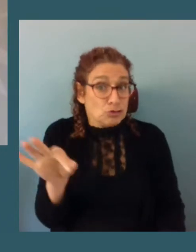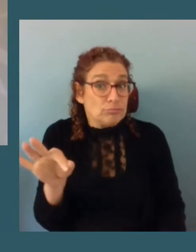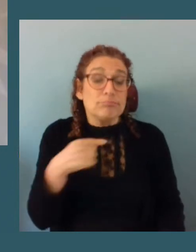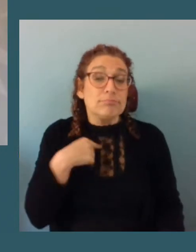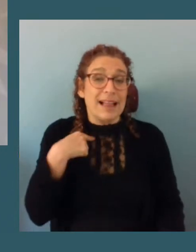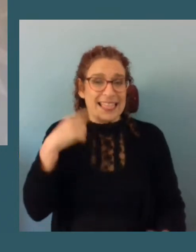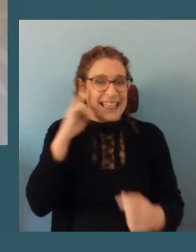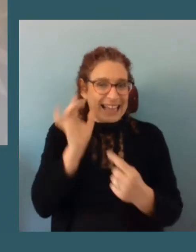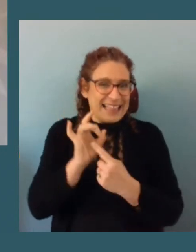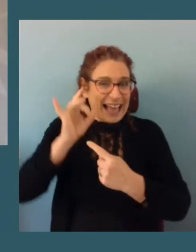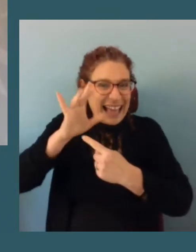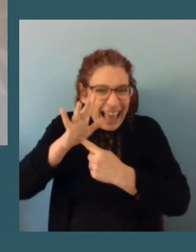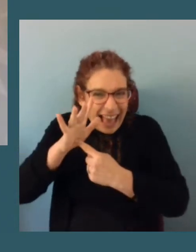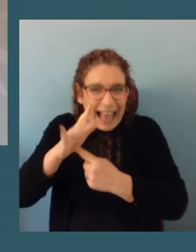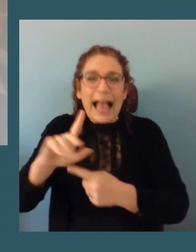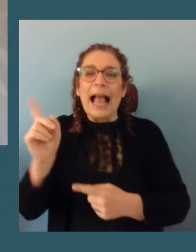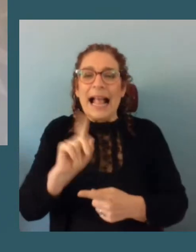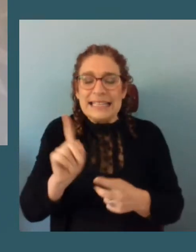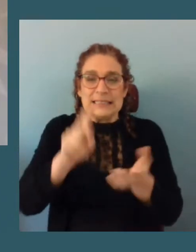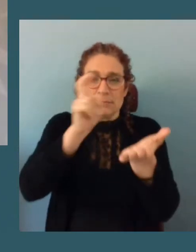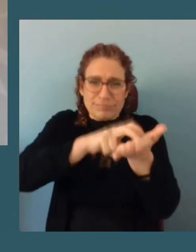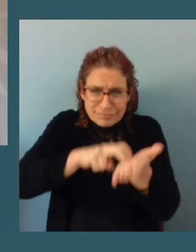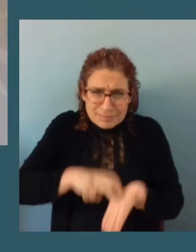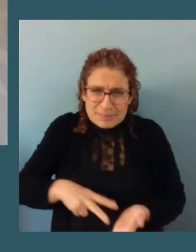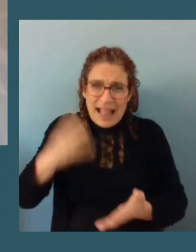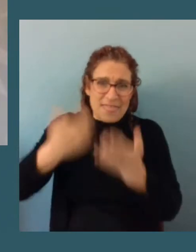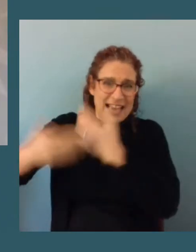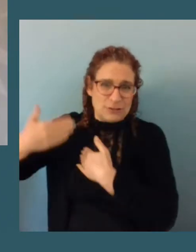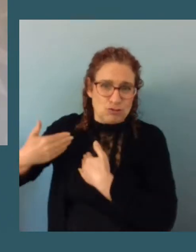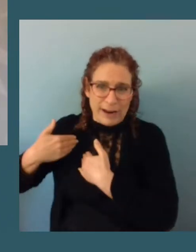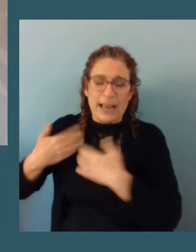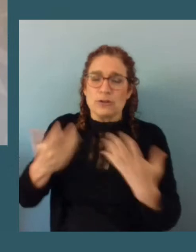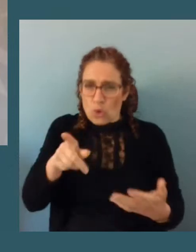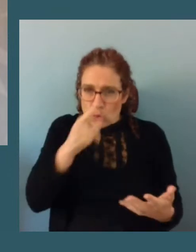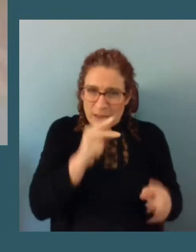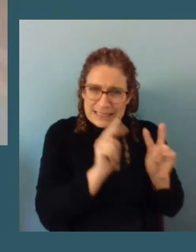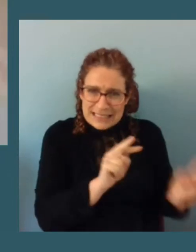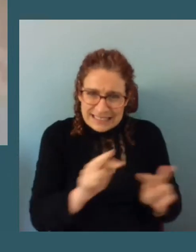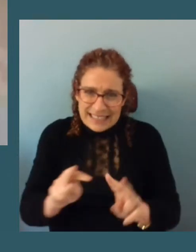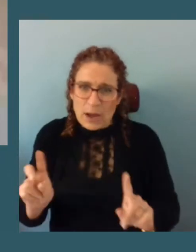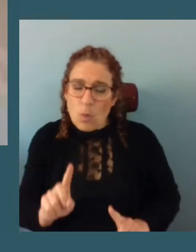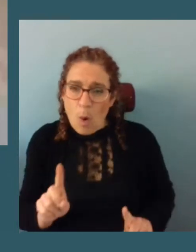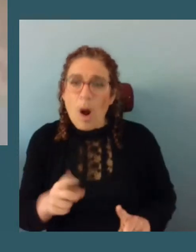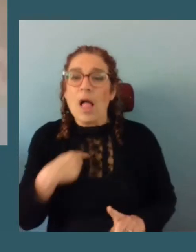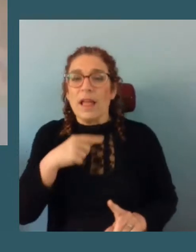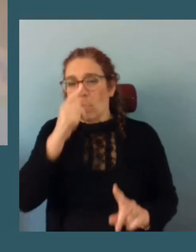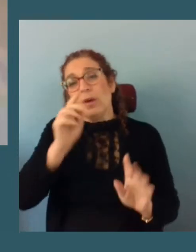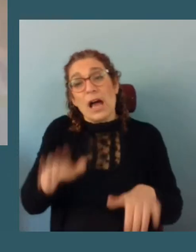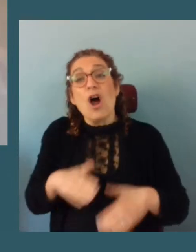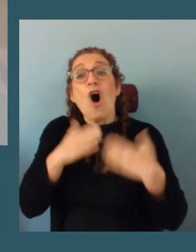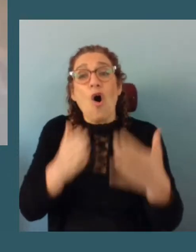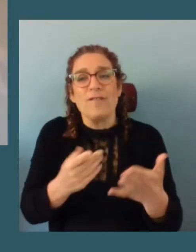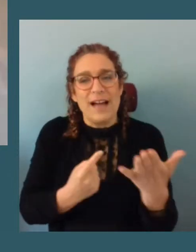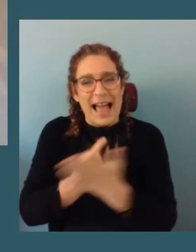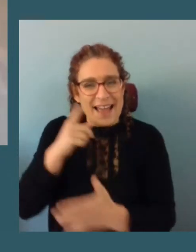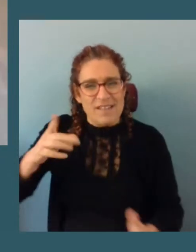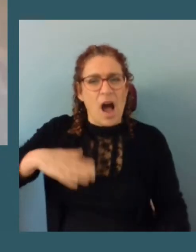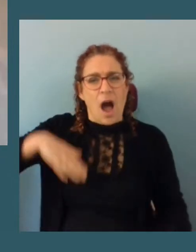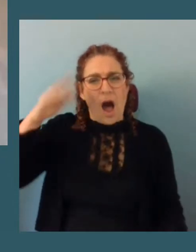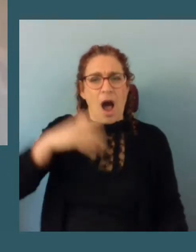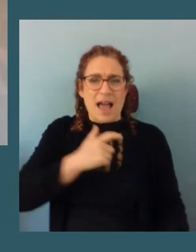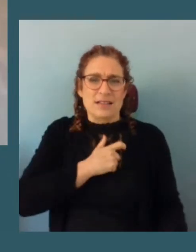history. But I think when we have allergy tests, we will offer it if there's anxiety there. But equally, I'll make it clear beforehand. I think you can do the same as a